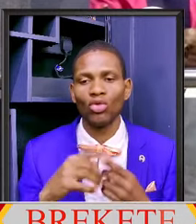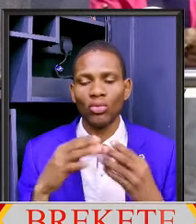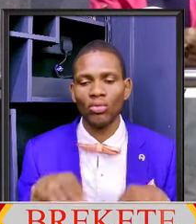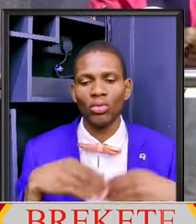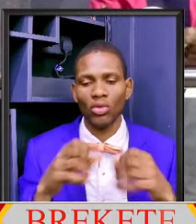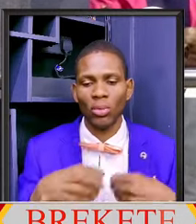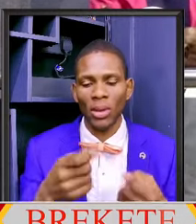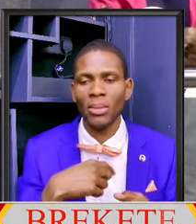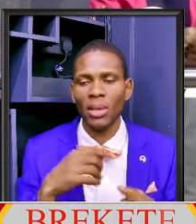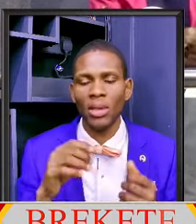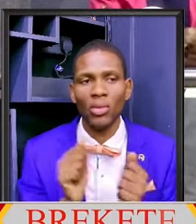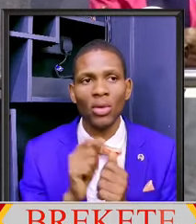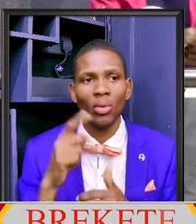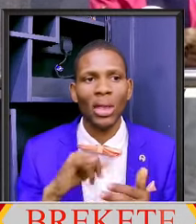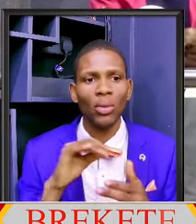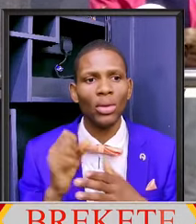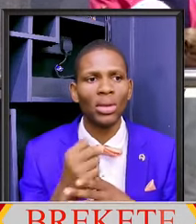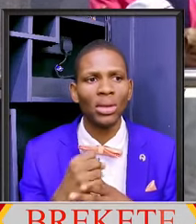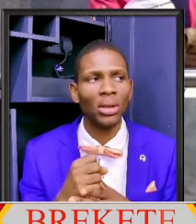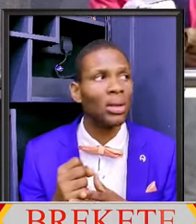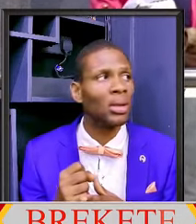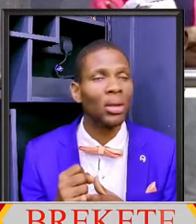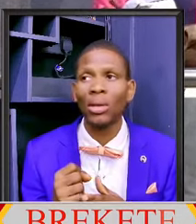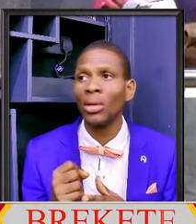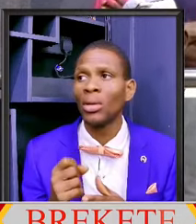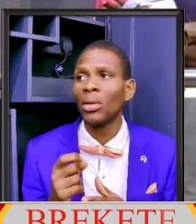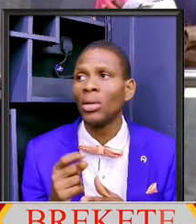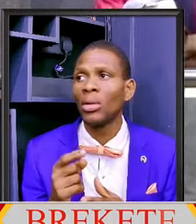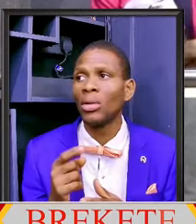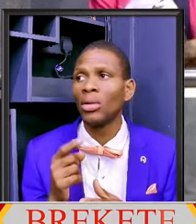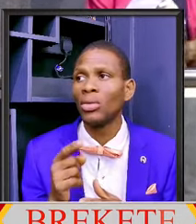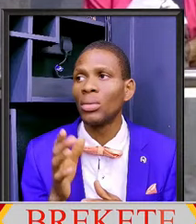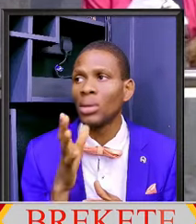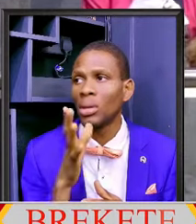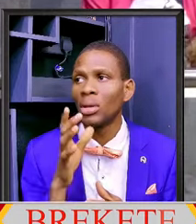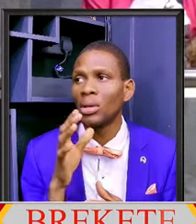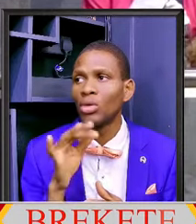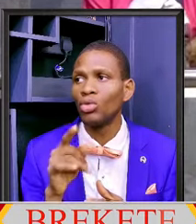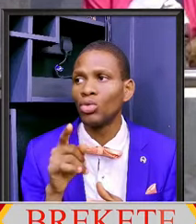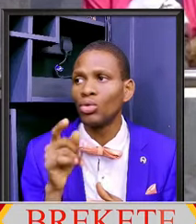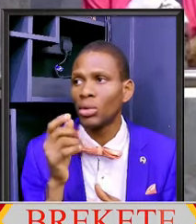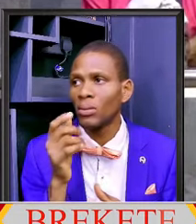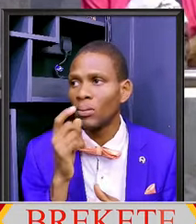share. But either your children keep quiet or you carry them out, please.